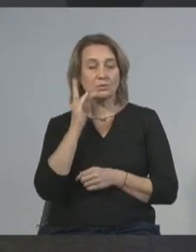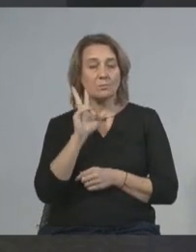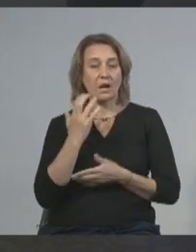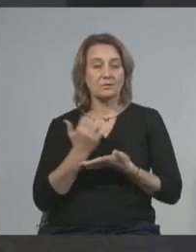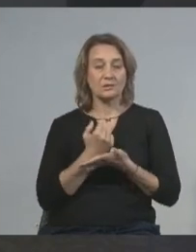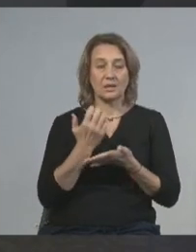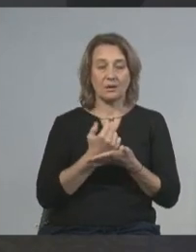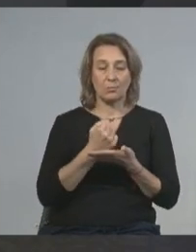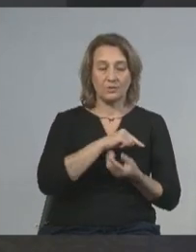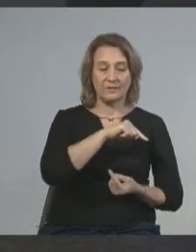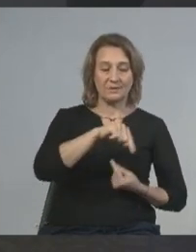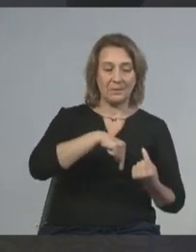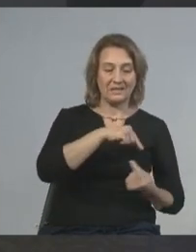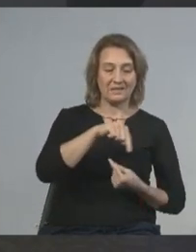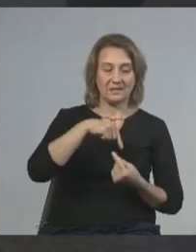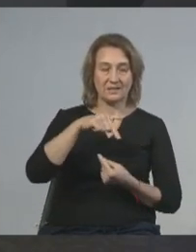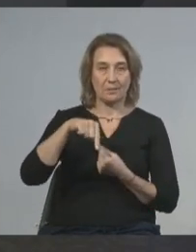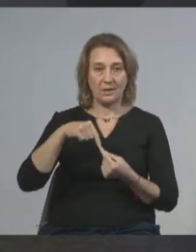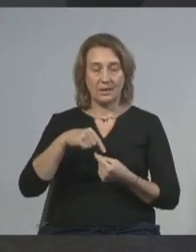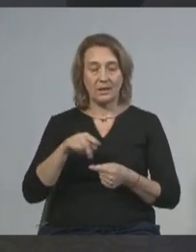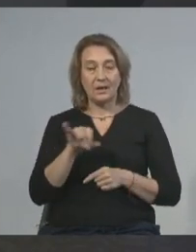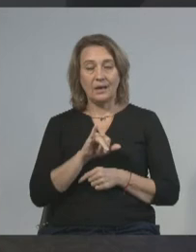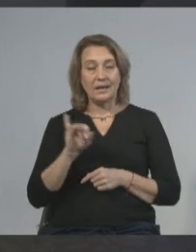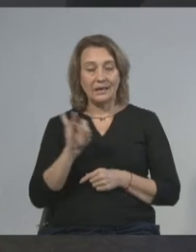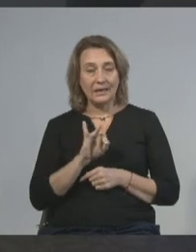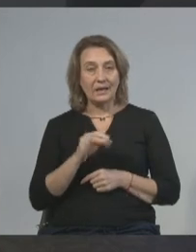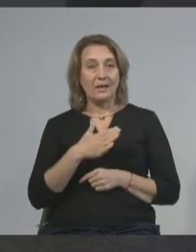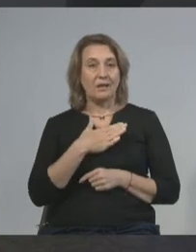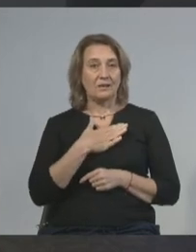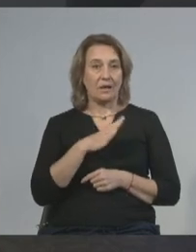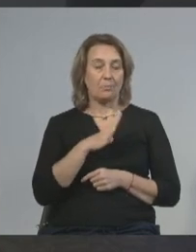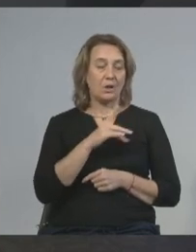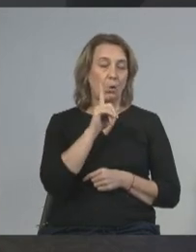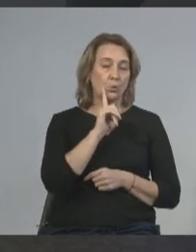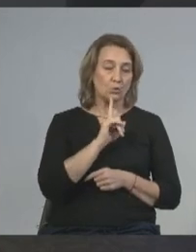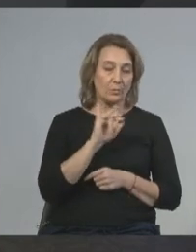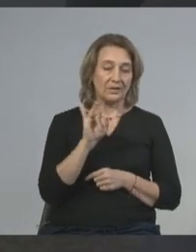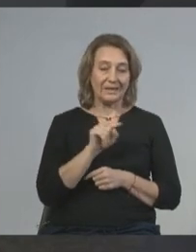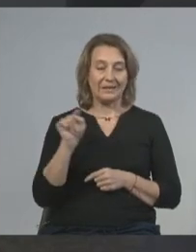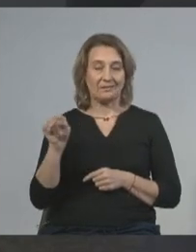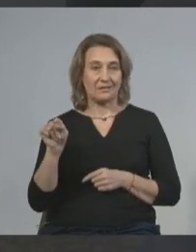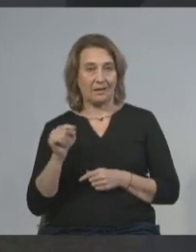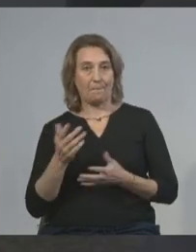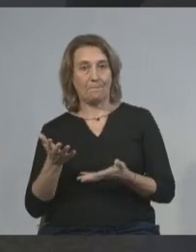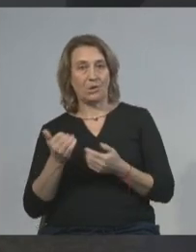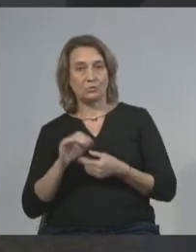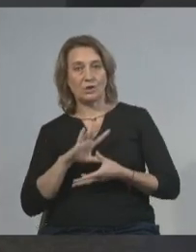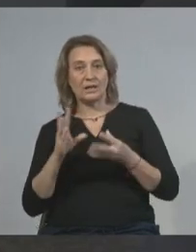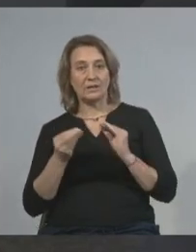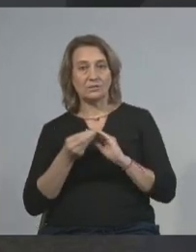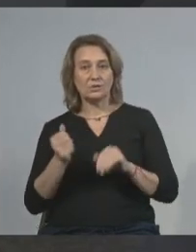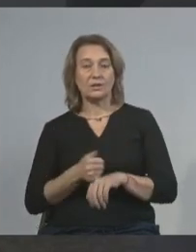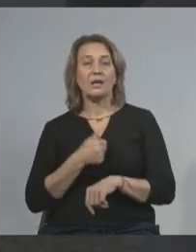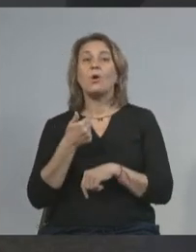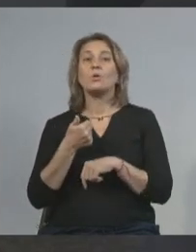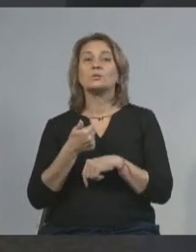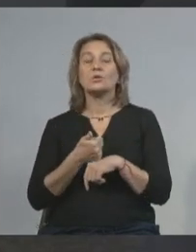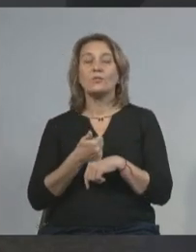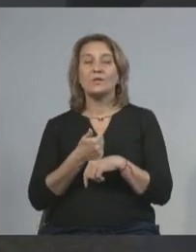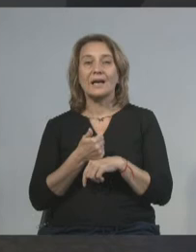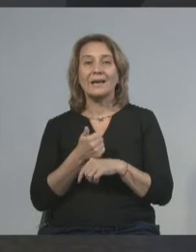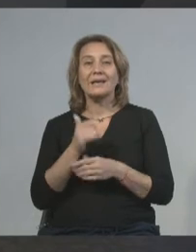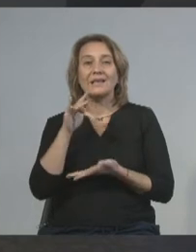you know to replace it we found the way to interact with business to make it convenient for us and for them to see the